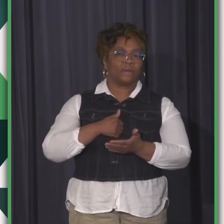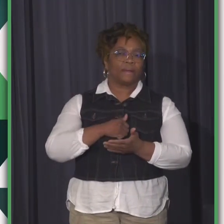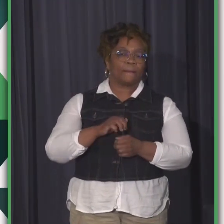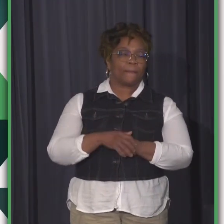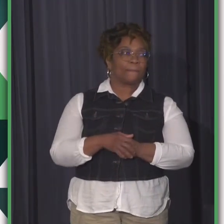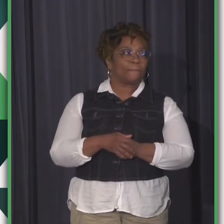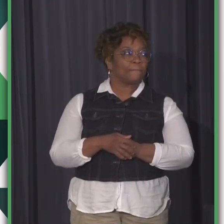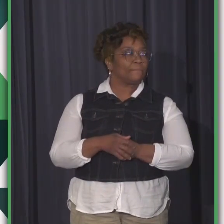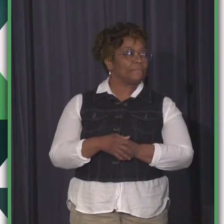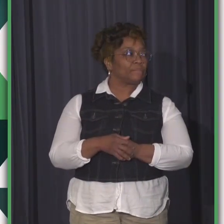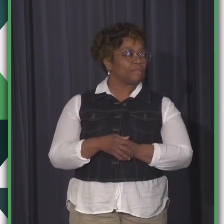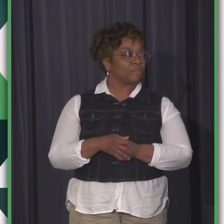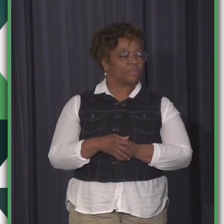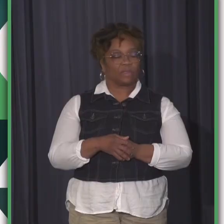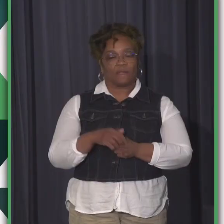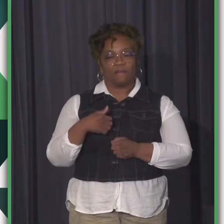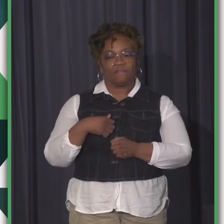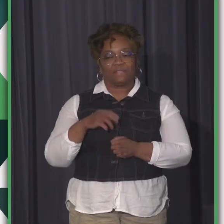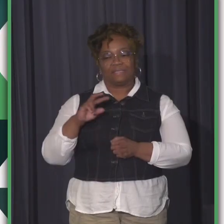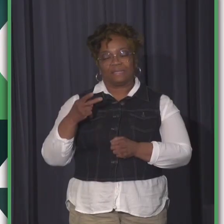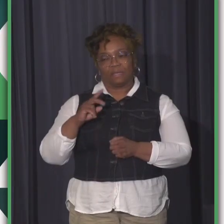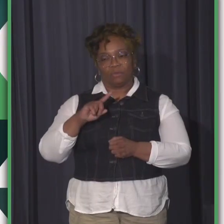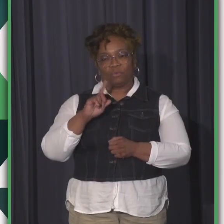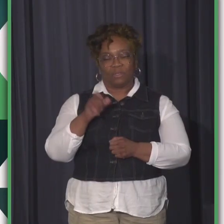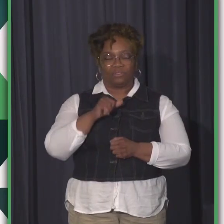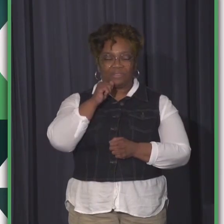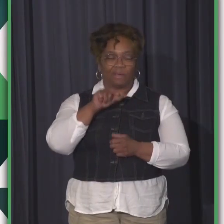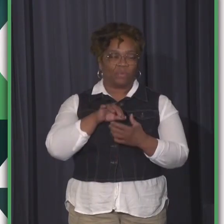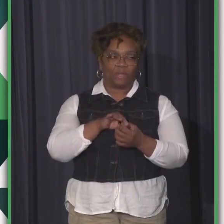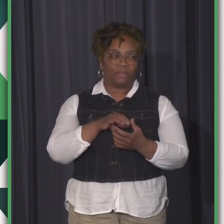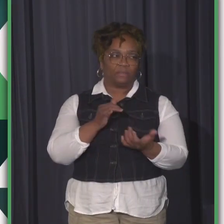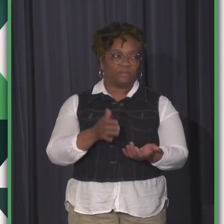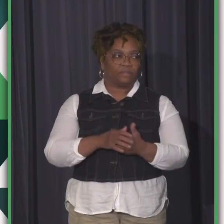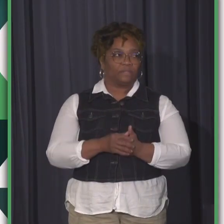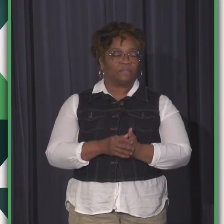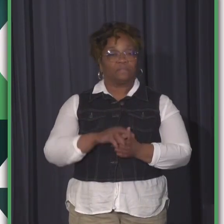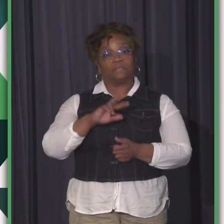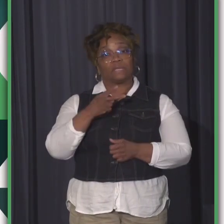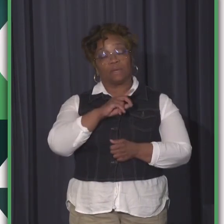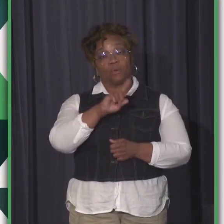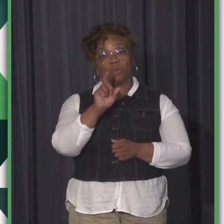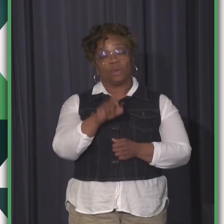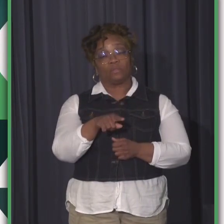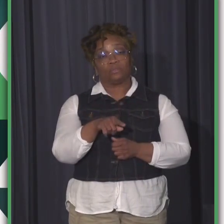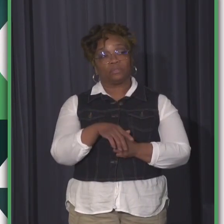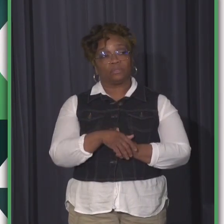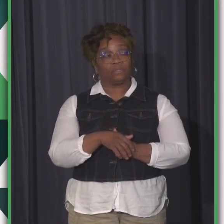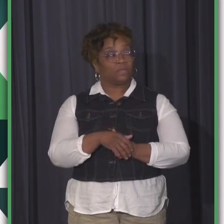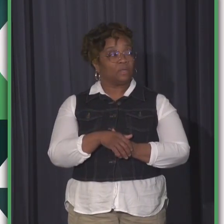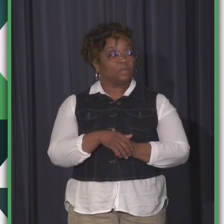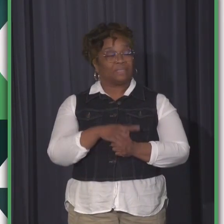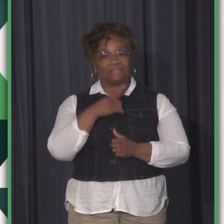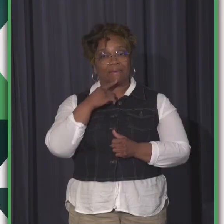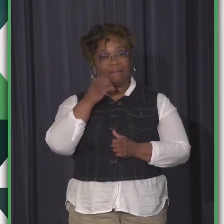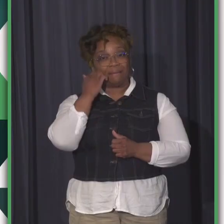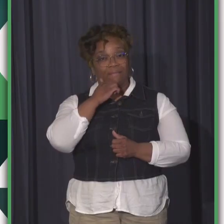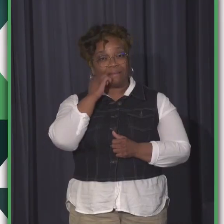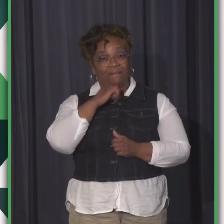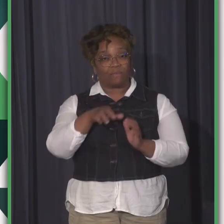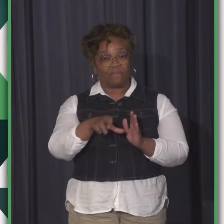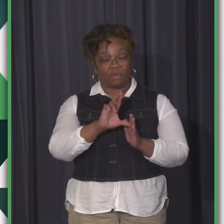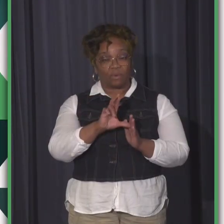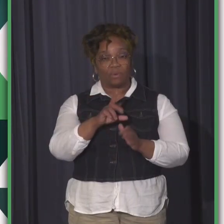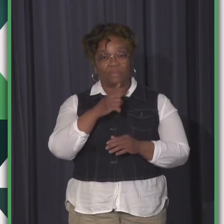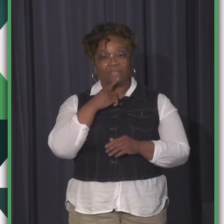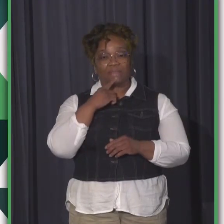have a second question, but it's not related to... No, you go ahead. Okay. Second question on the daily review. I know you said that you